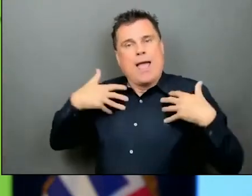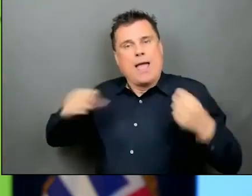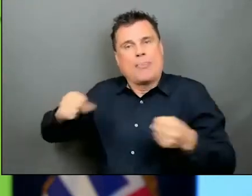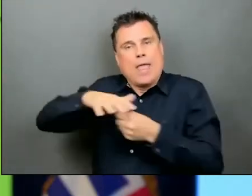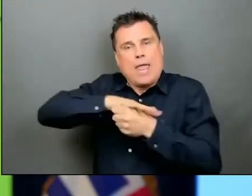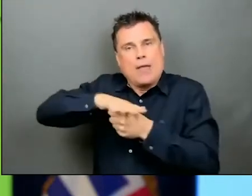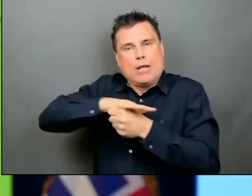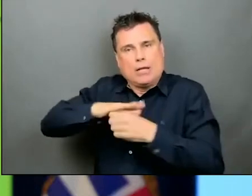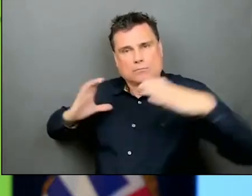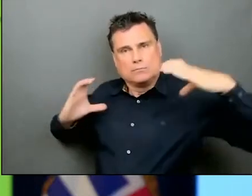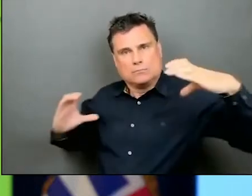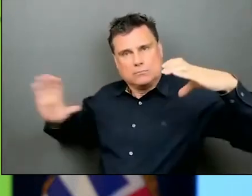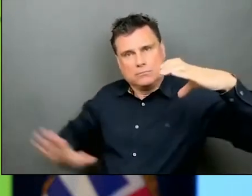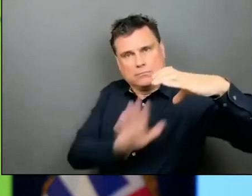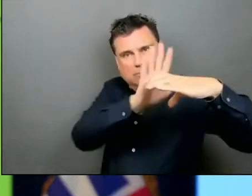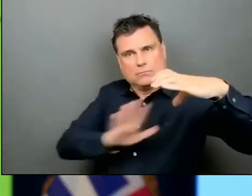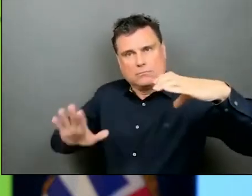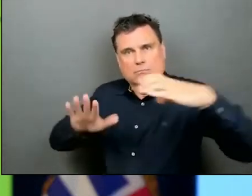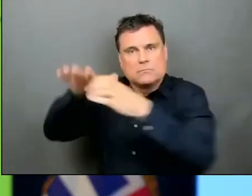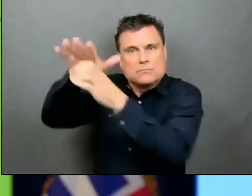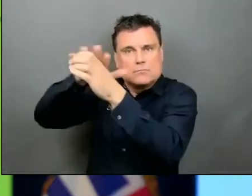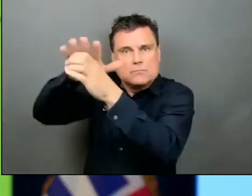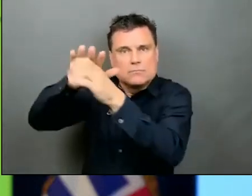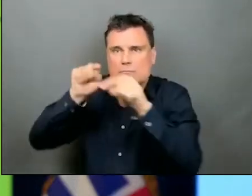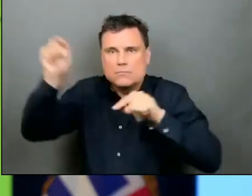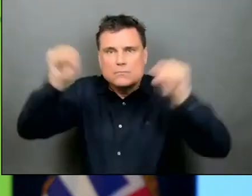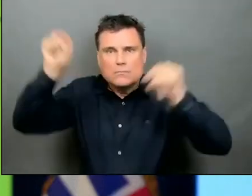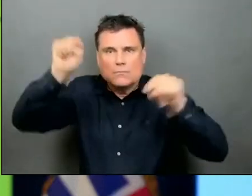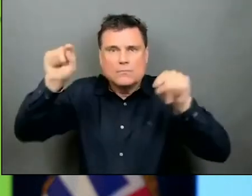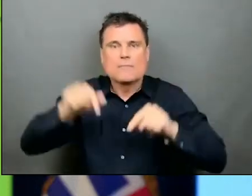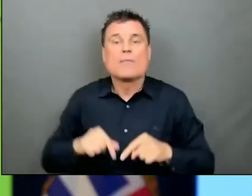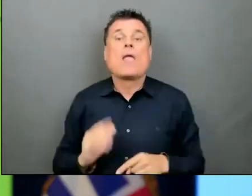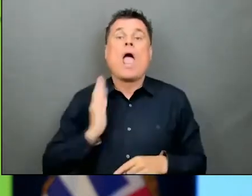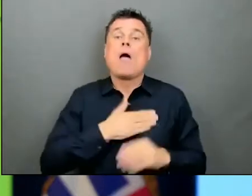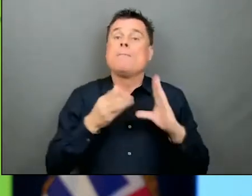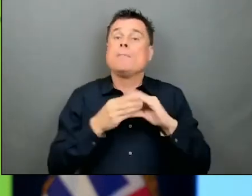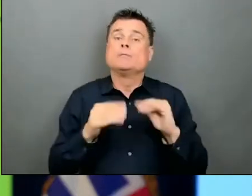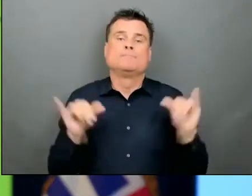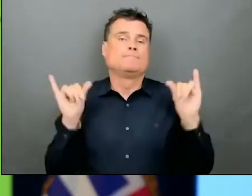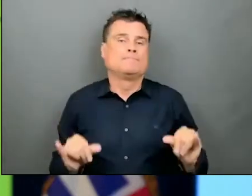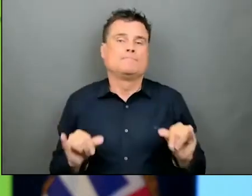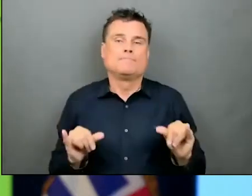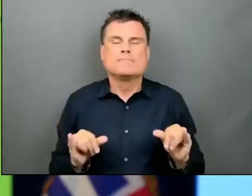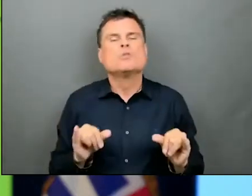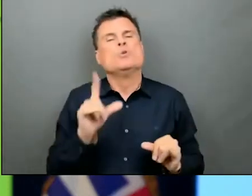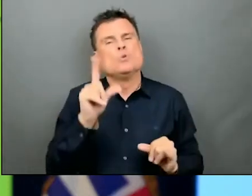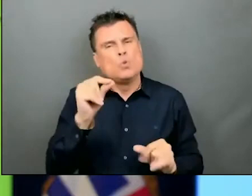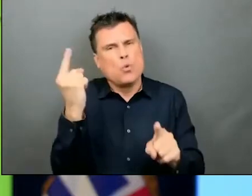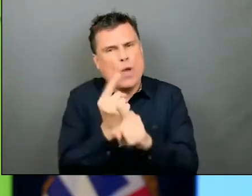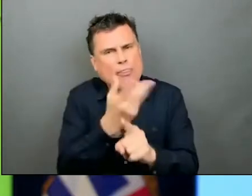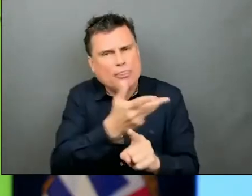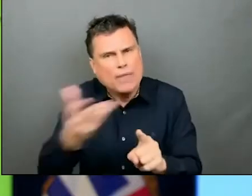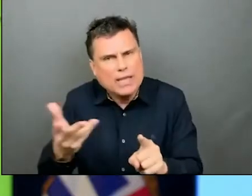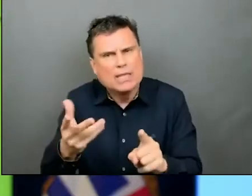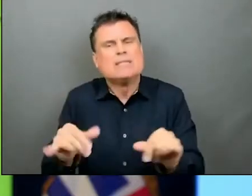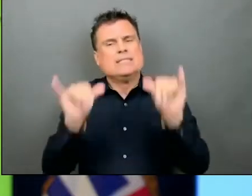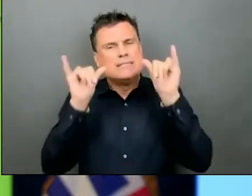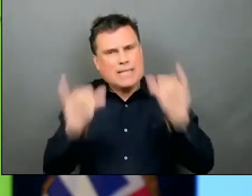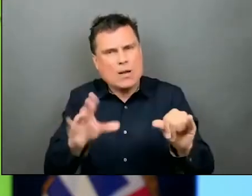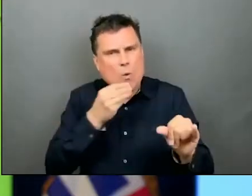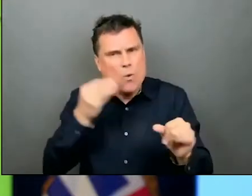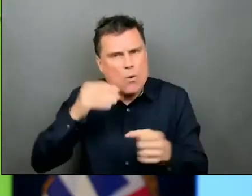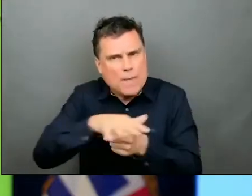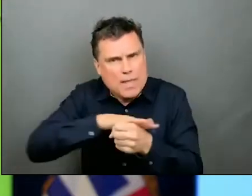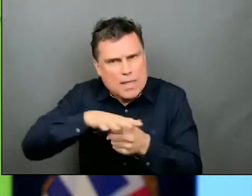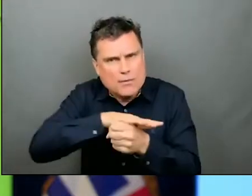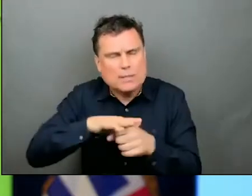not changed. Do the right thing and stay within the areas that you live. We also need the